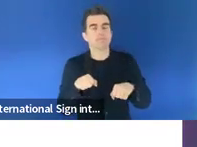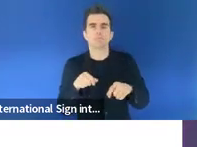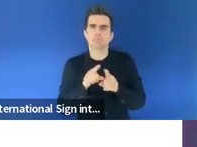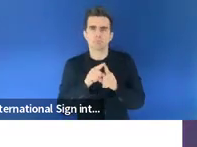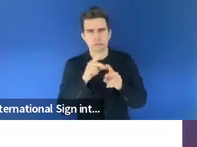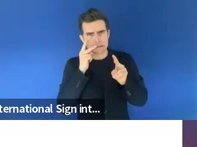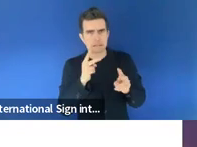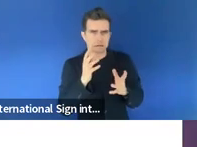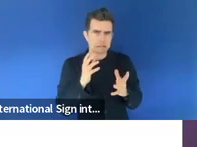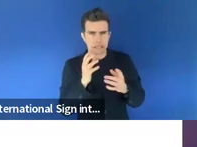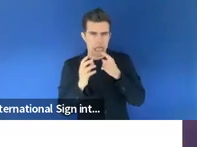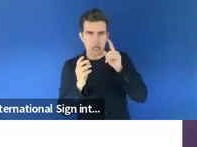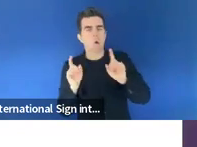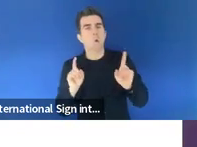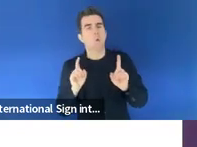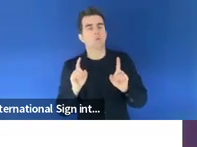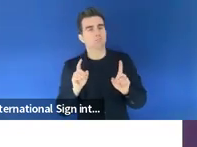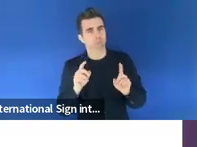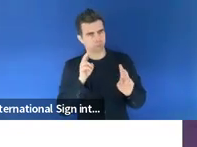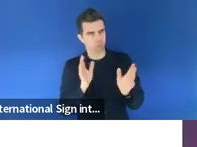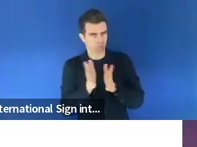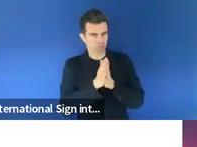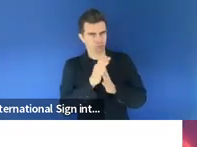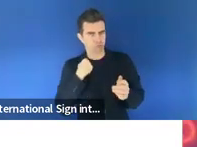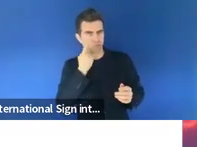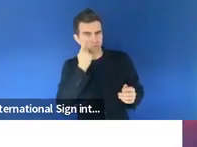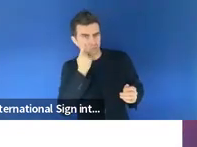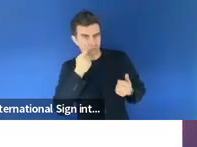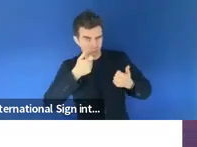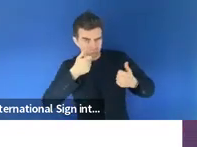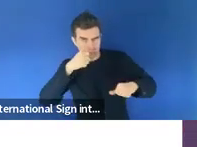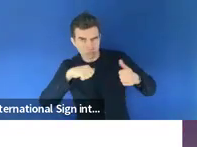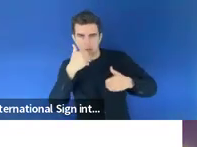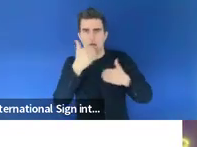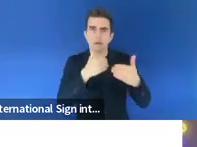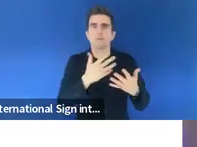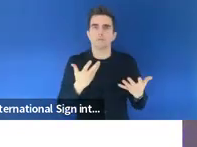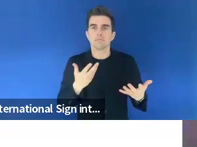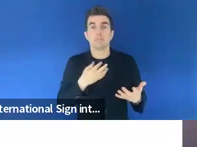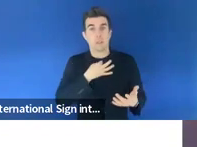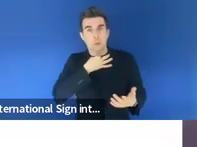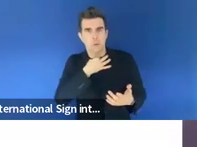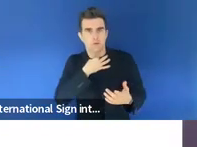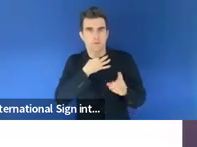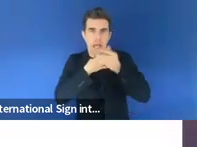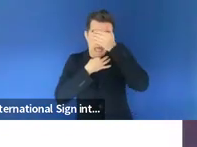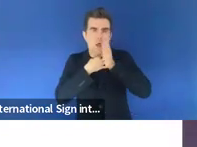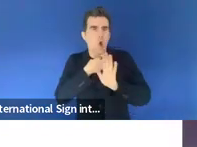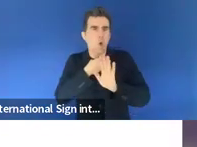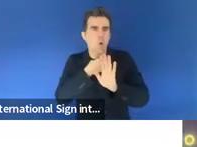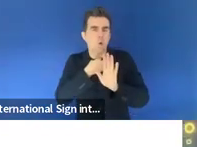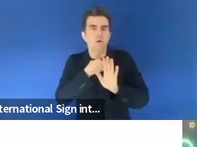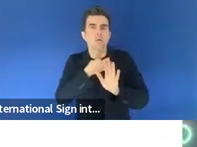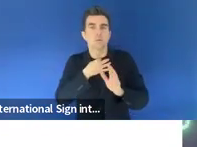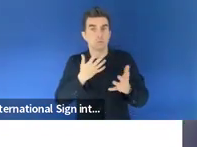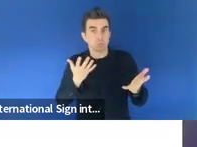risk, you're putting energy into something, you're putting resources into something, and you're seeing what happens. Are you gaining traction?